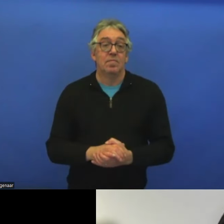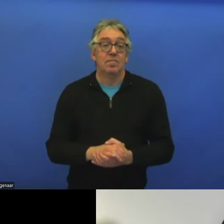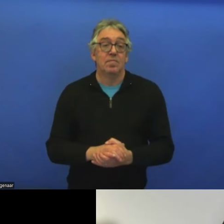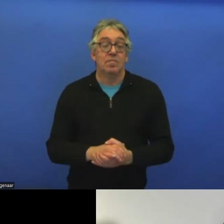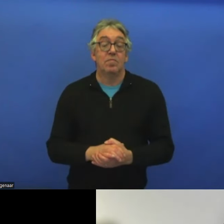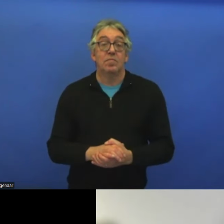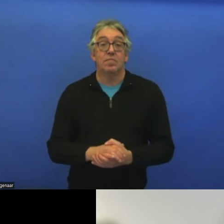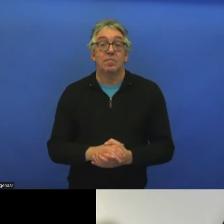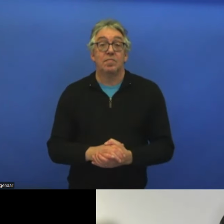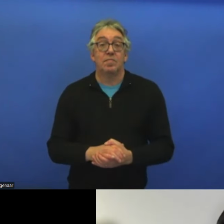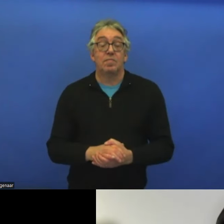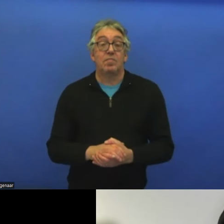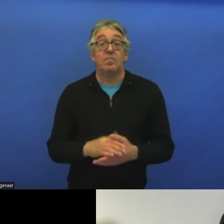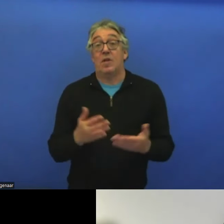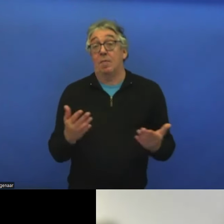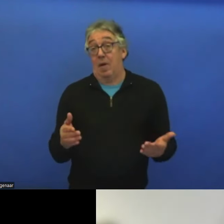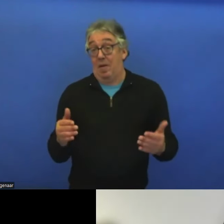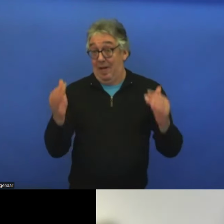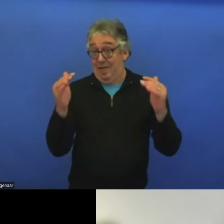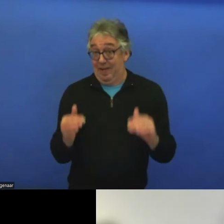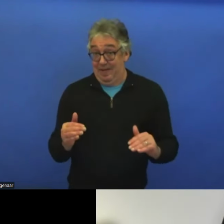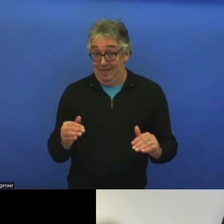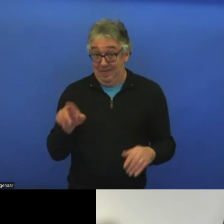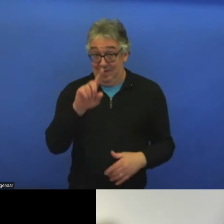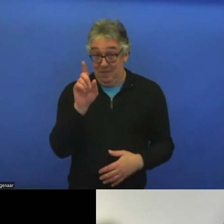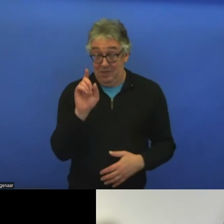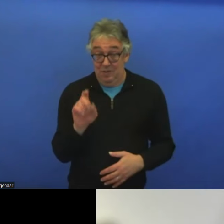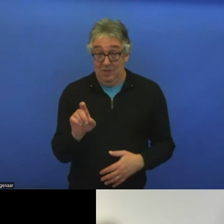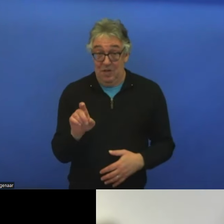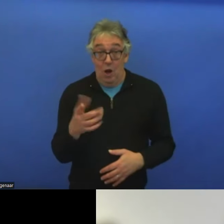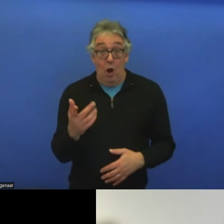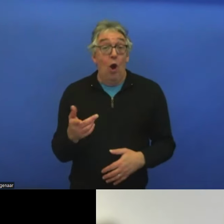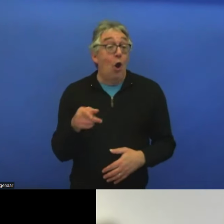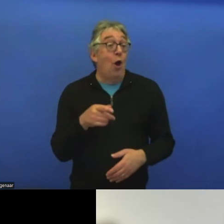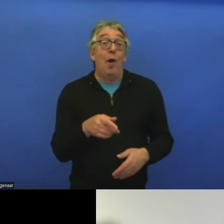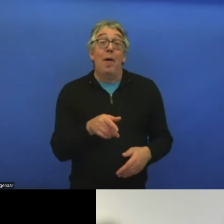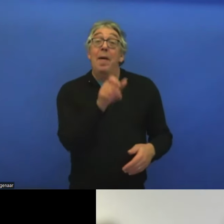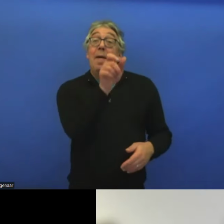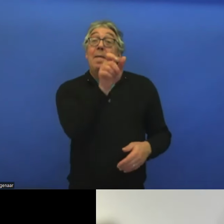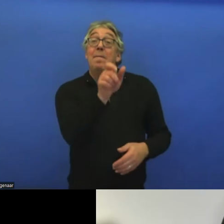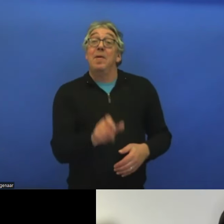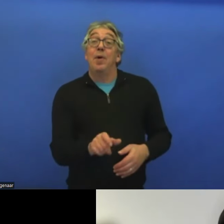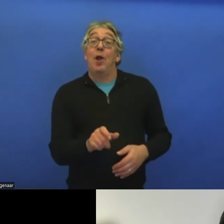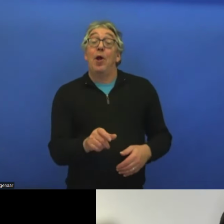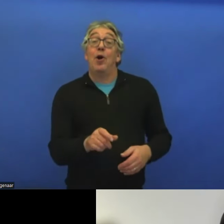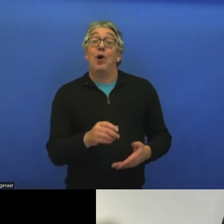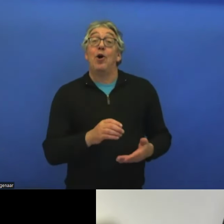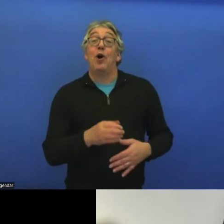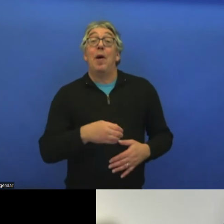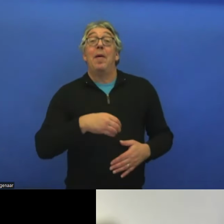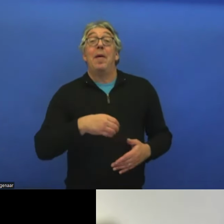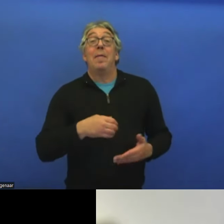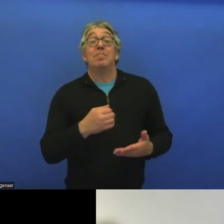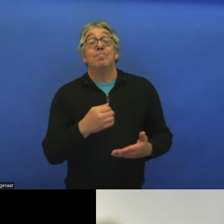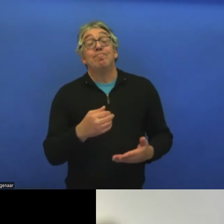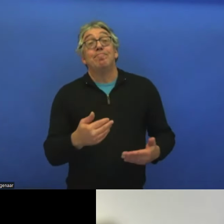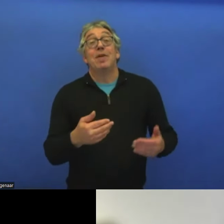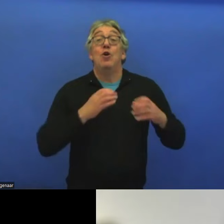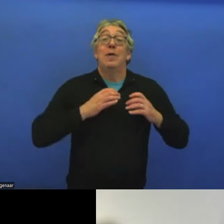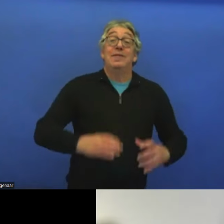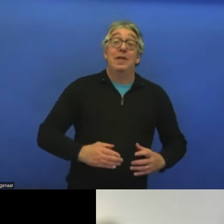protection services that are addressed in particular to citizens of a certain country, but that is